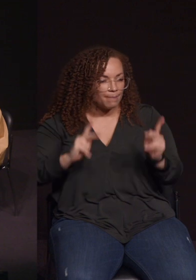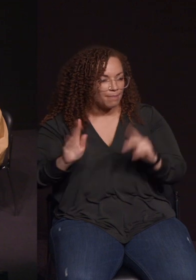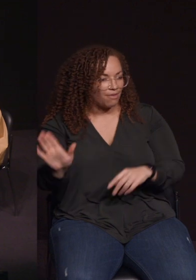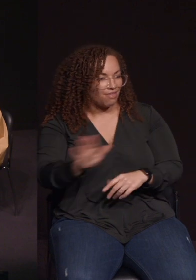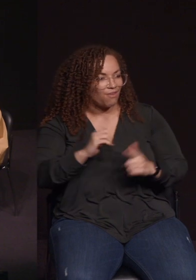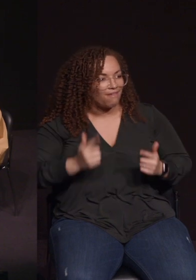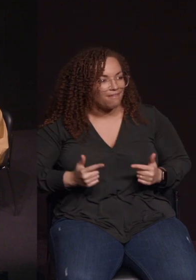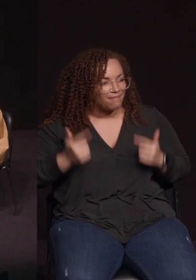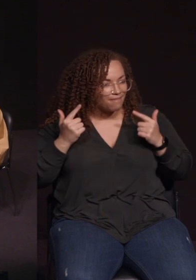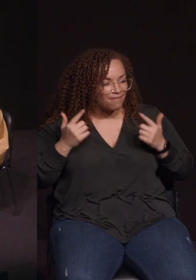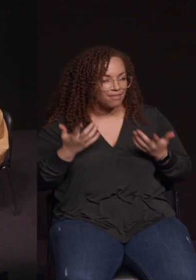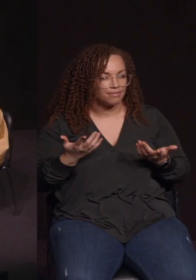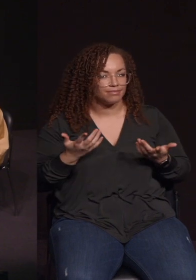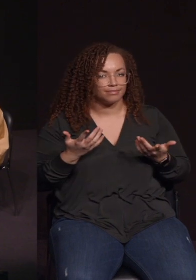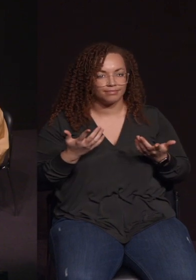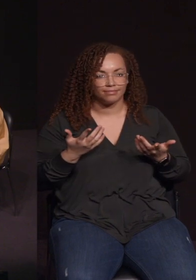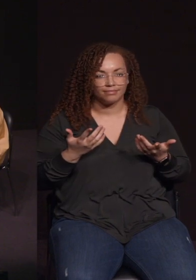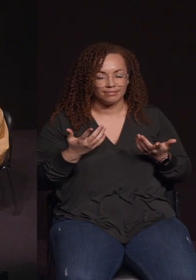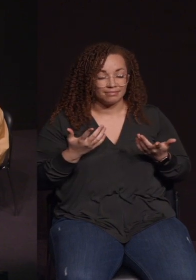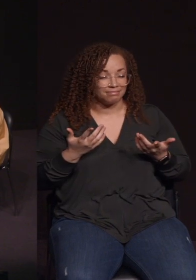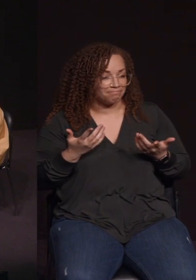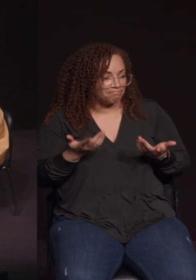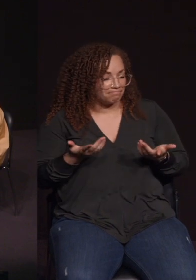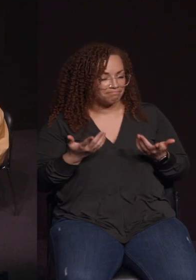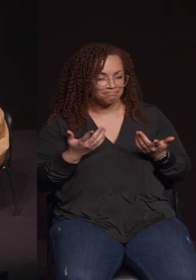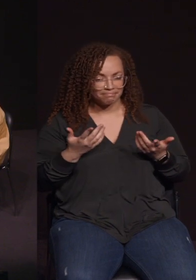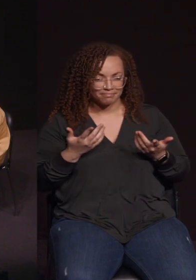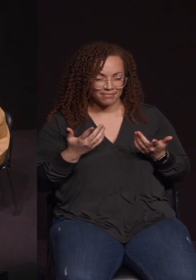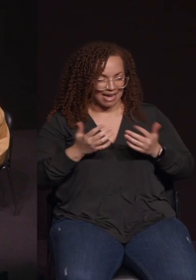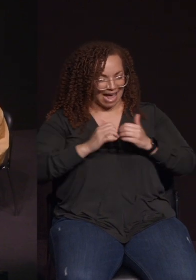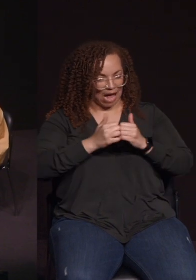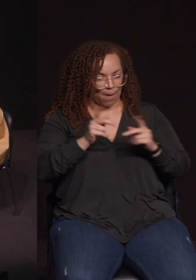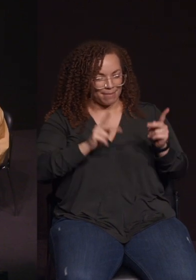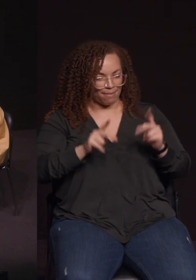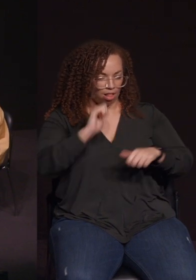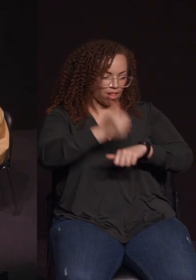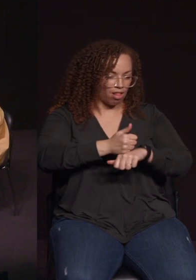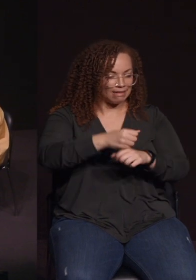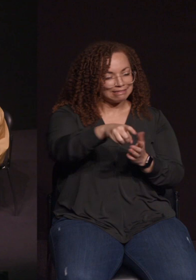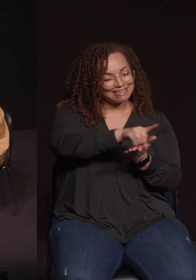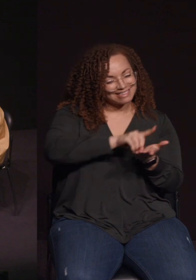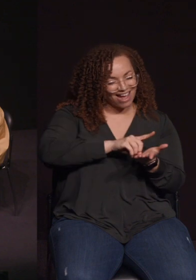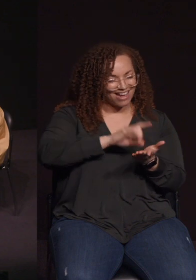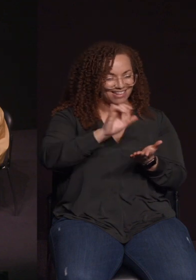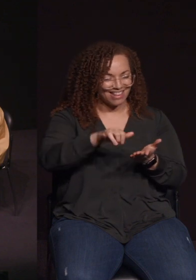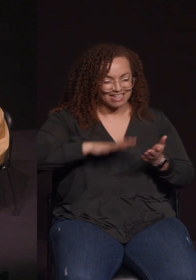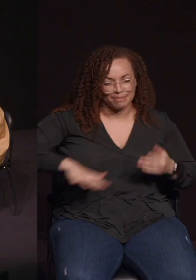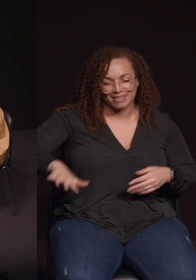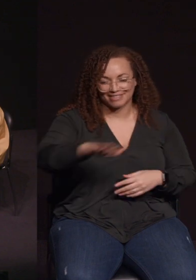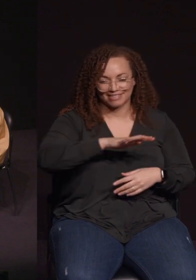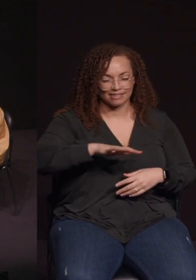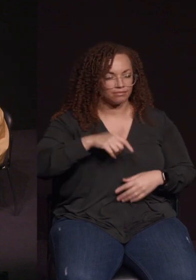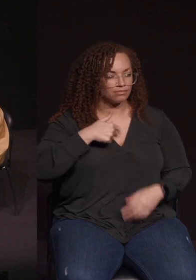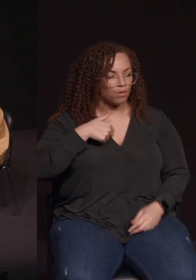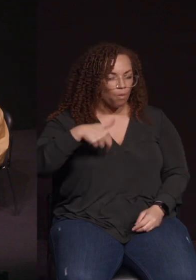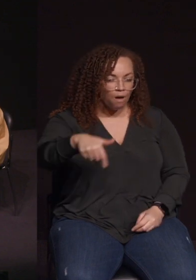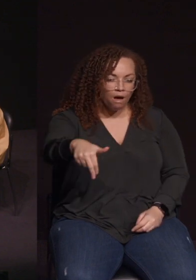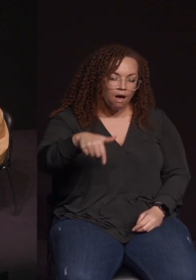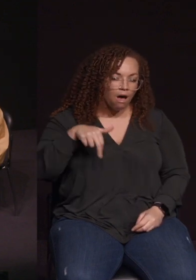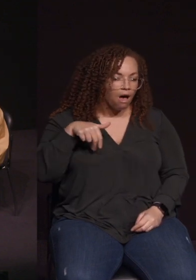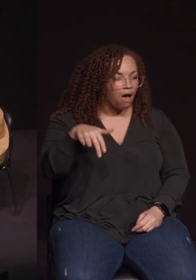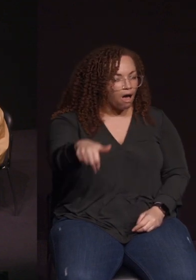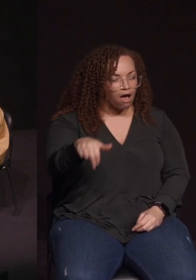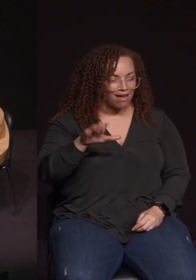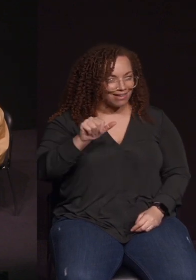And even in the design of the space, right? I walk the same sidewalks, right? That's on Canefield, and those sidewalks are